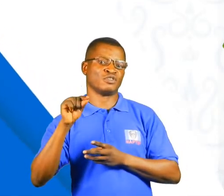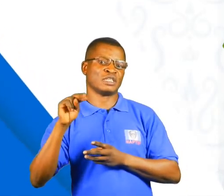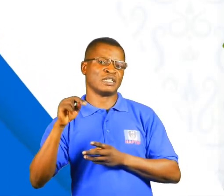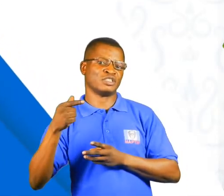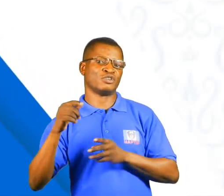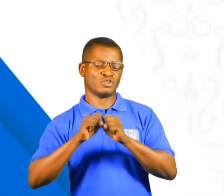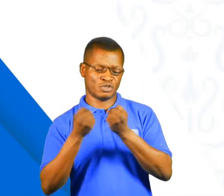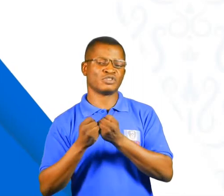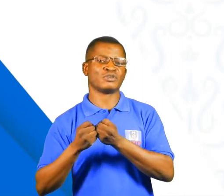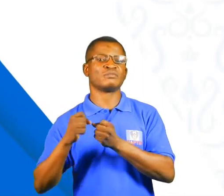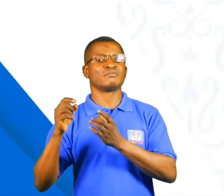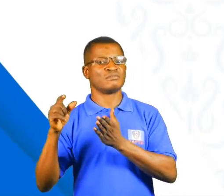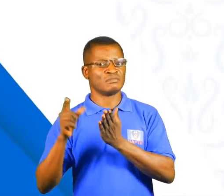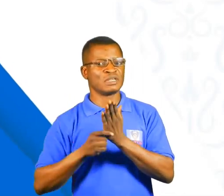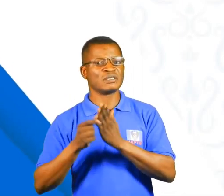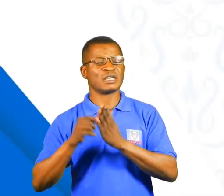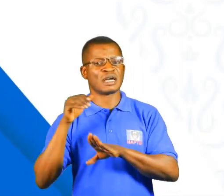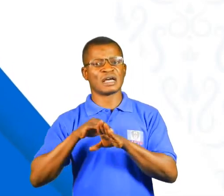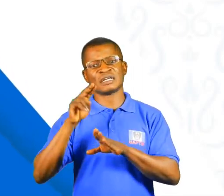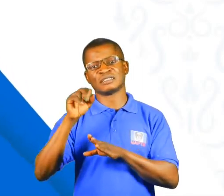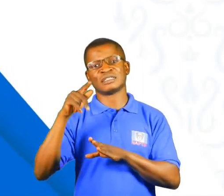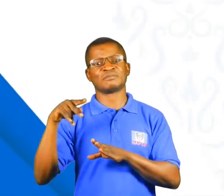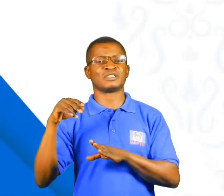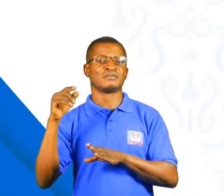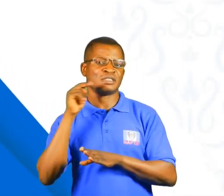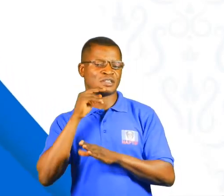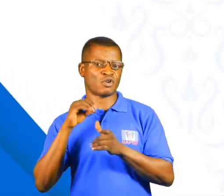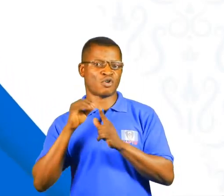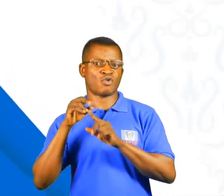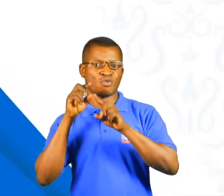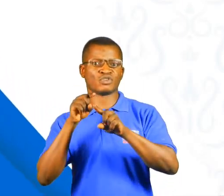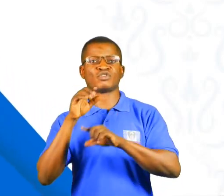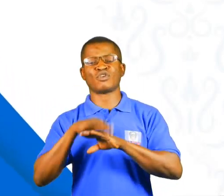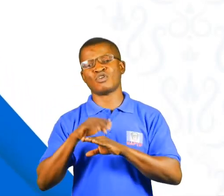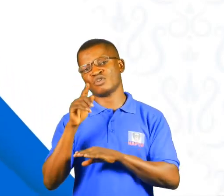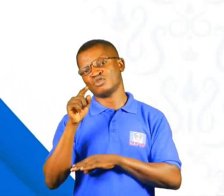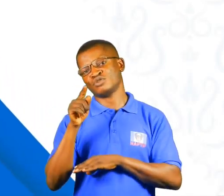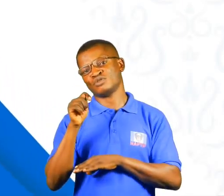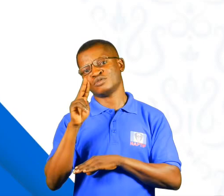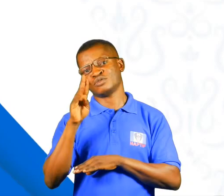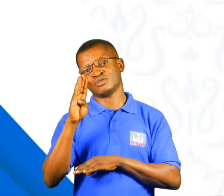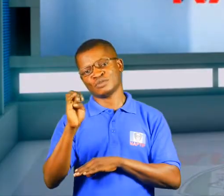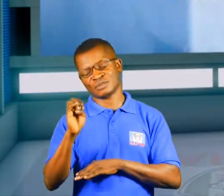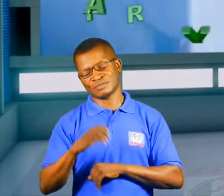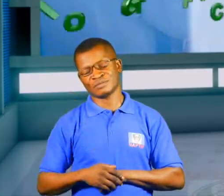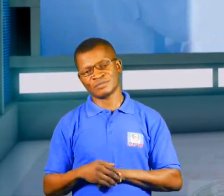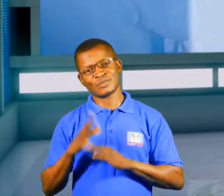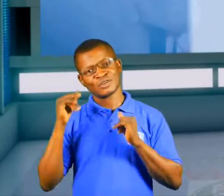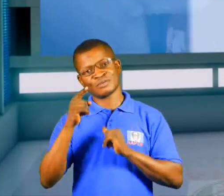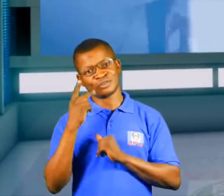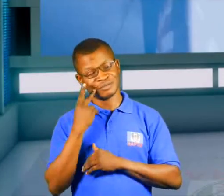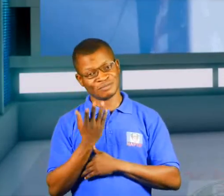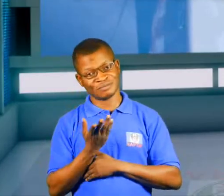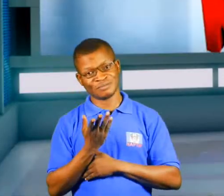www.naptip.gov.ng. Follow us on our social media platforms at NAPTIP Nigeria, or watch our videos on YouTube. Hope you